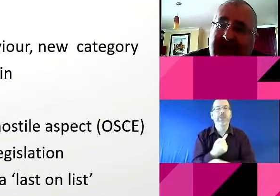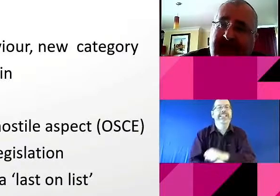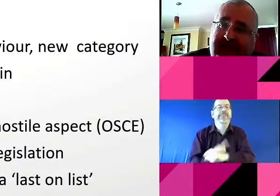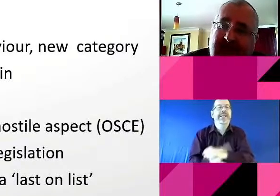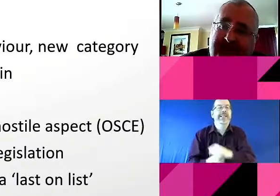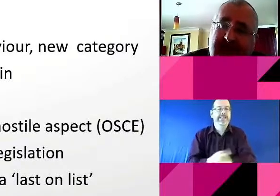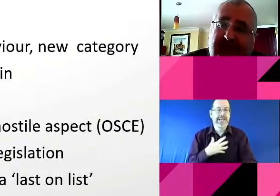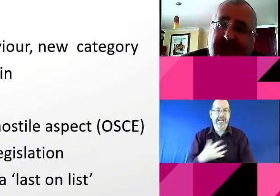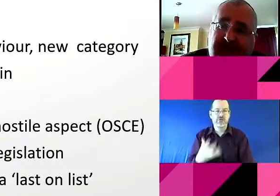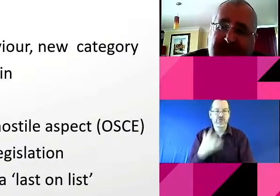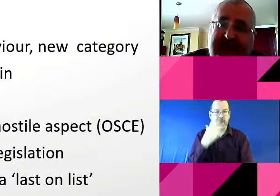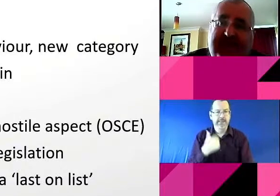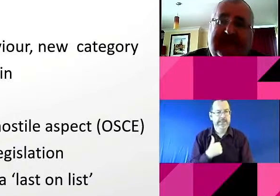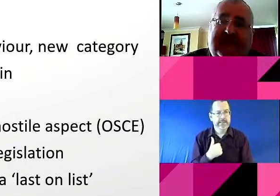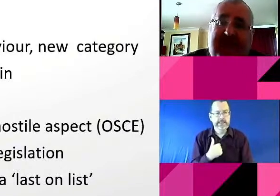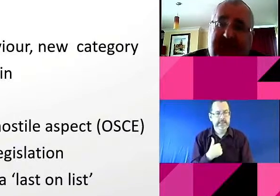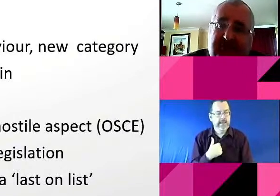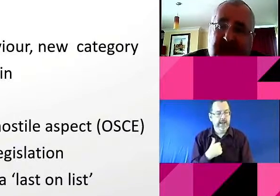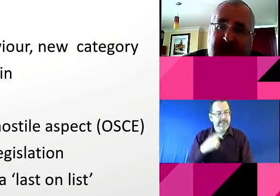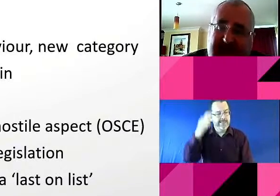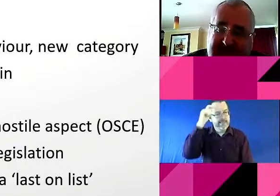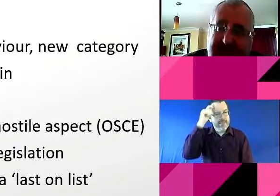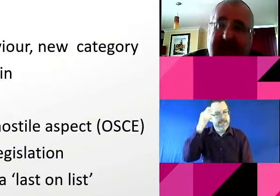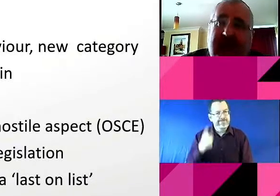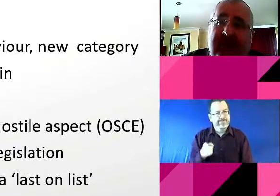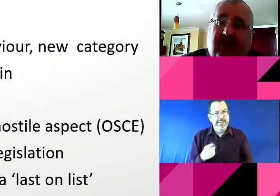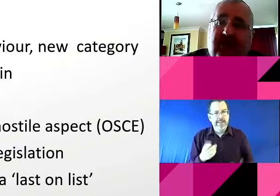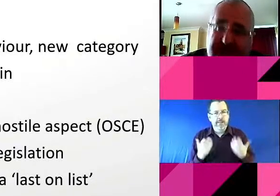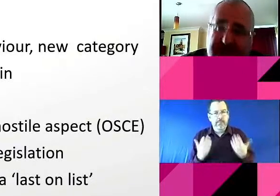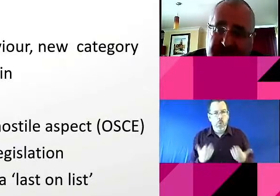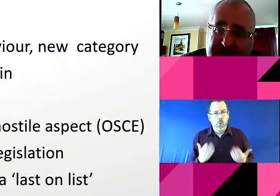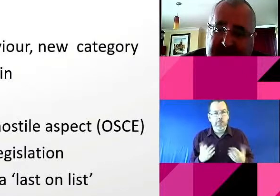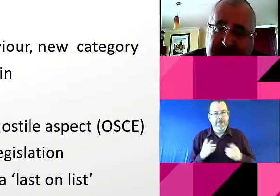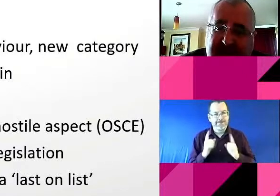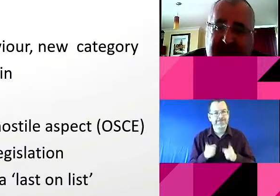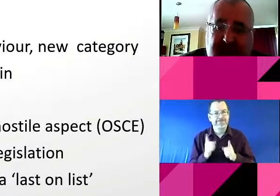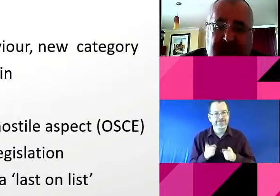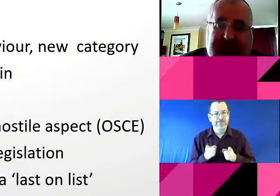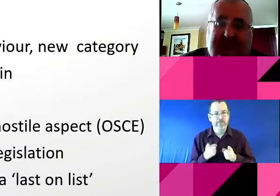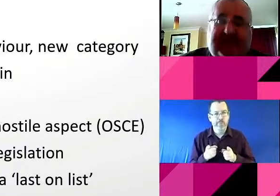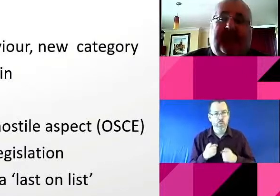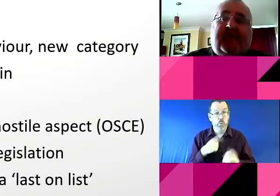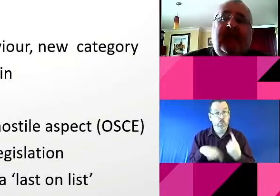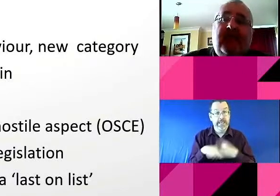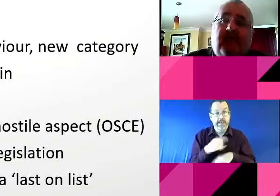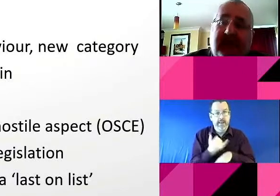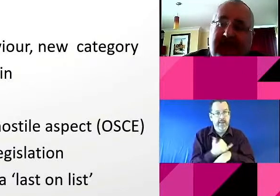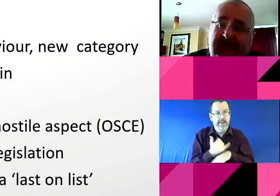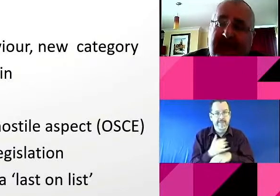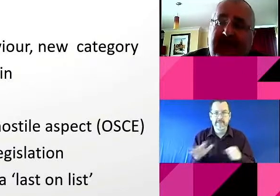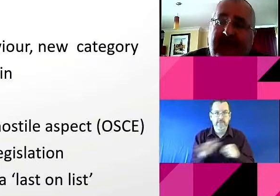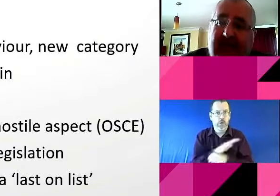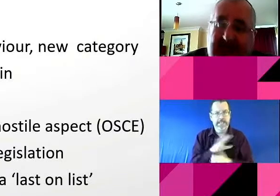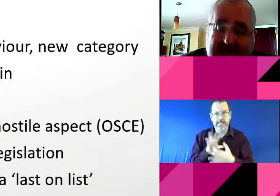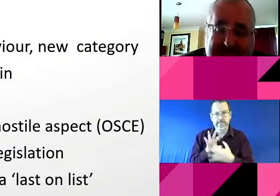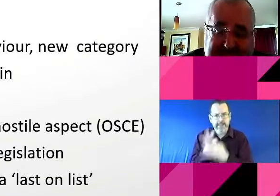I think that that may reflect the stage we're at in terms of engaging with this topic